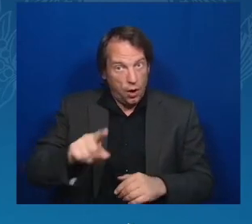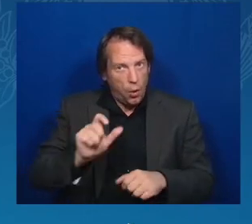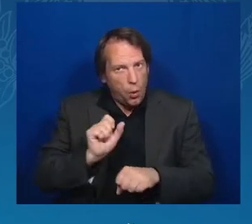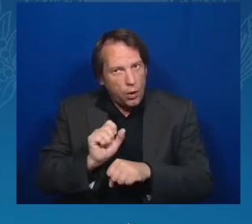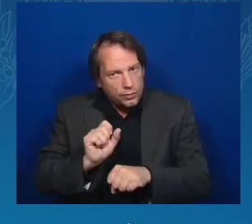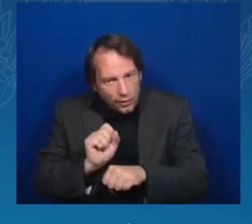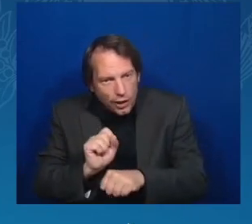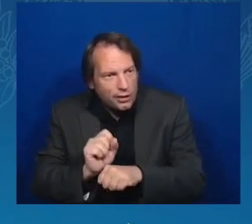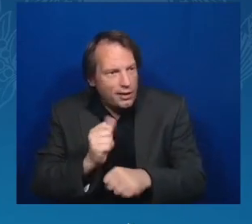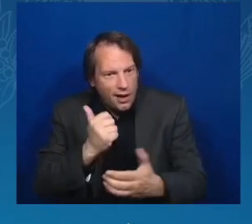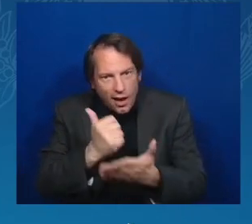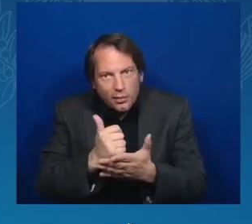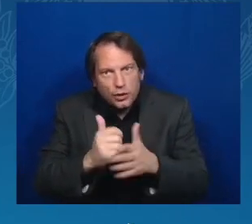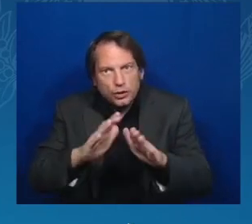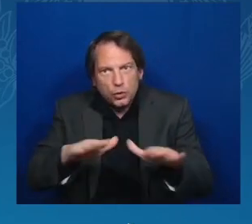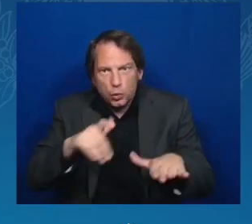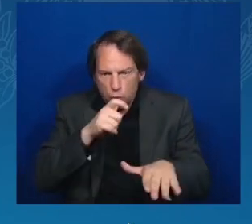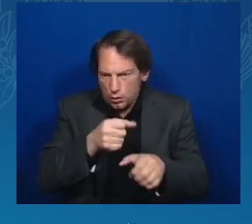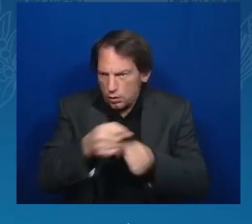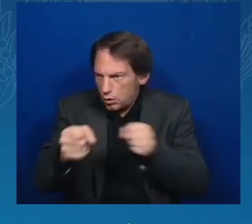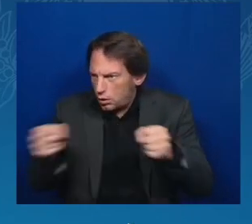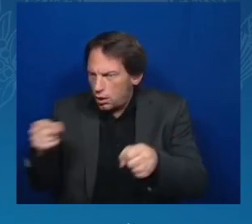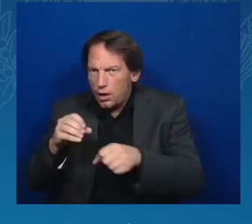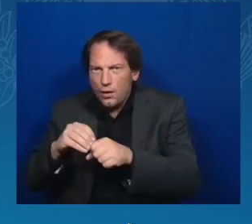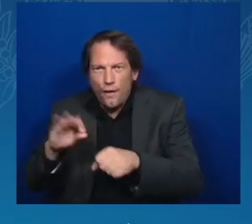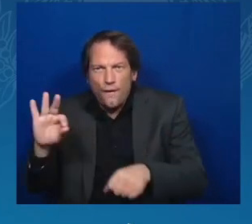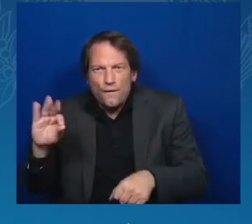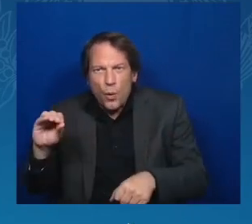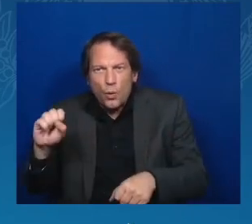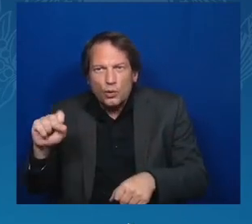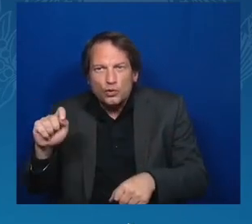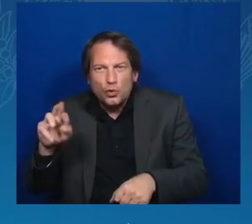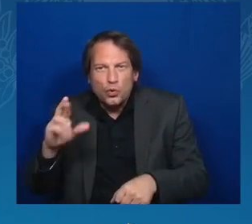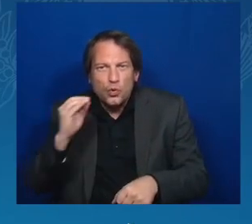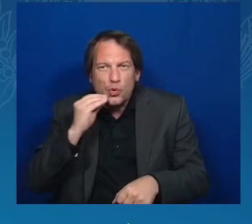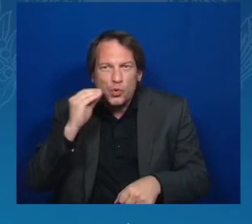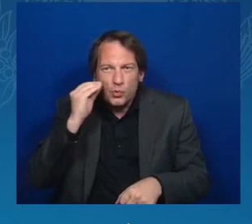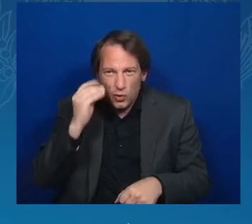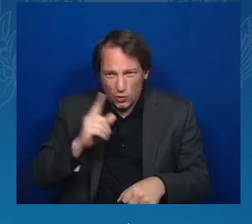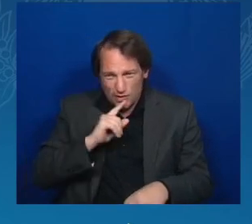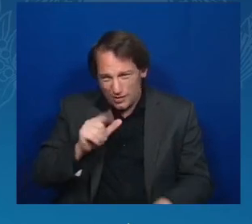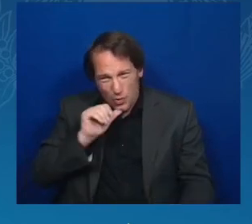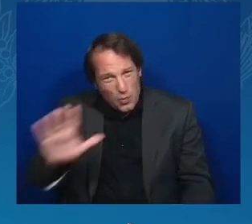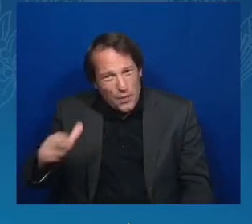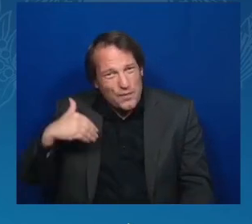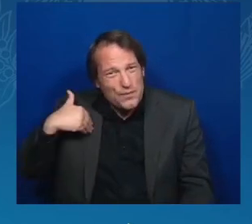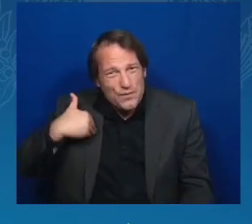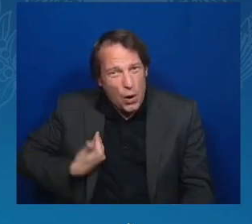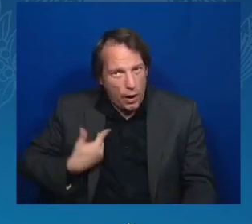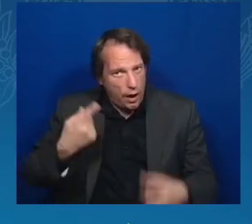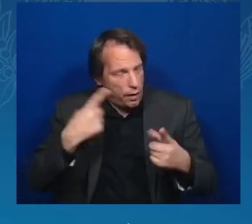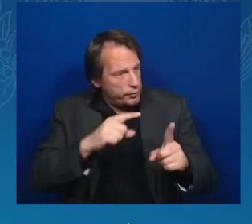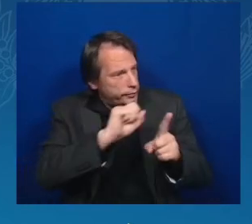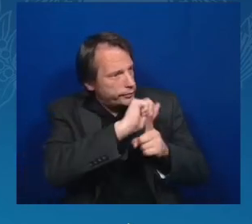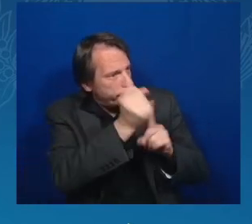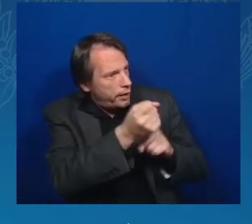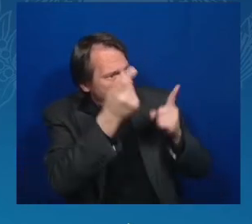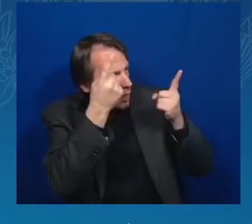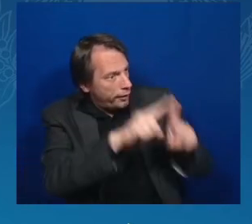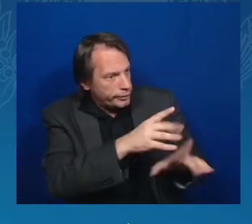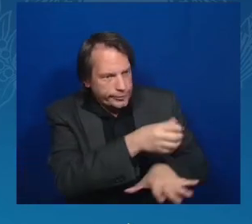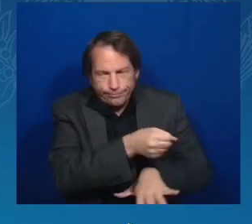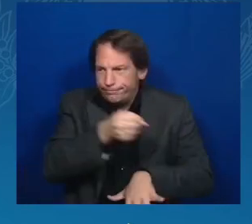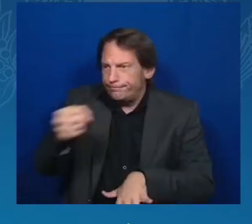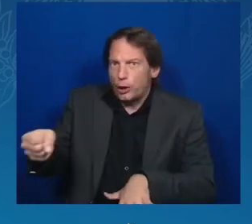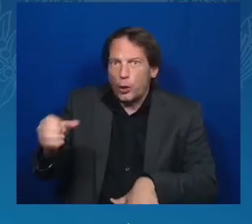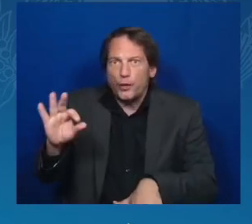have, through no fault of their own, been in circumstances where they need the support and they need the